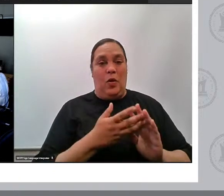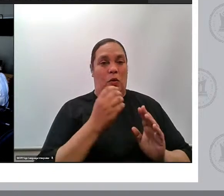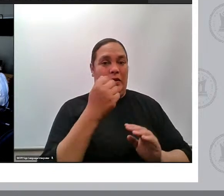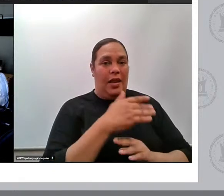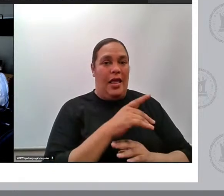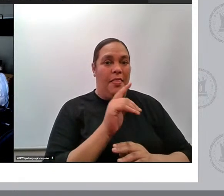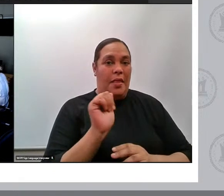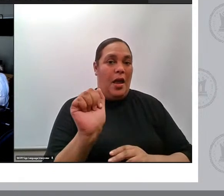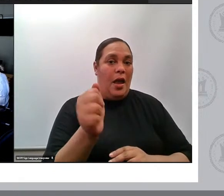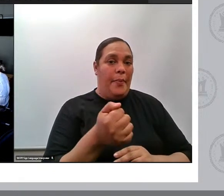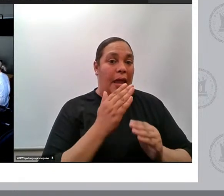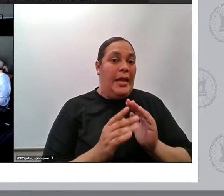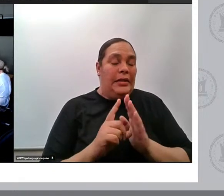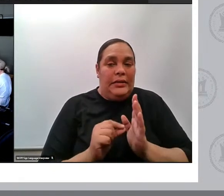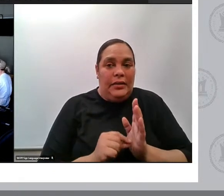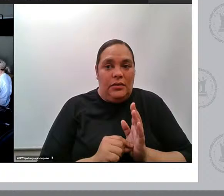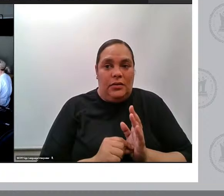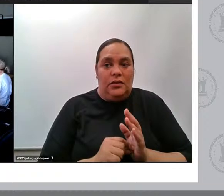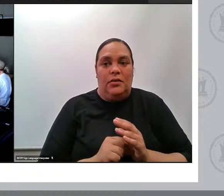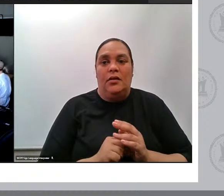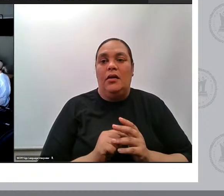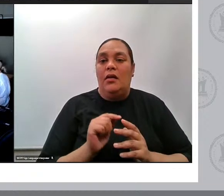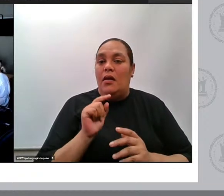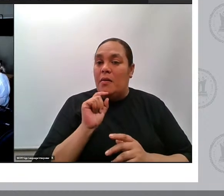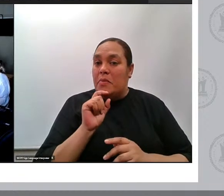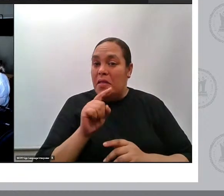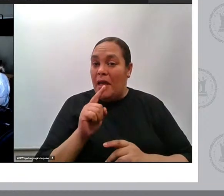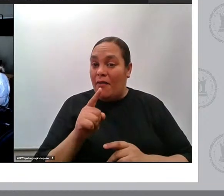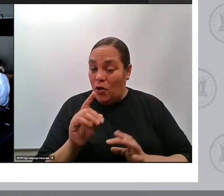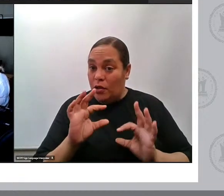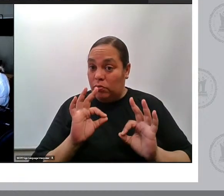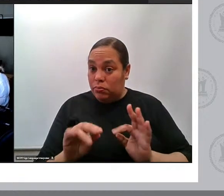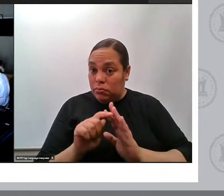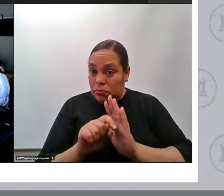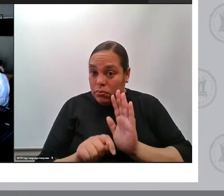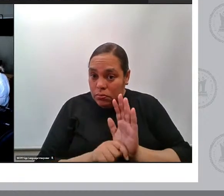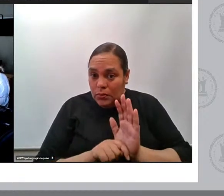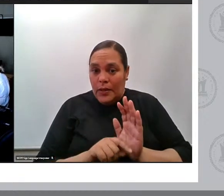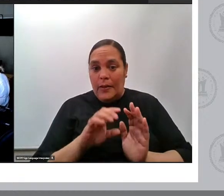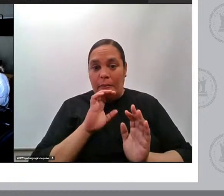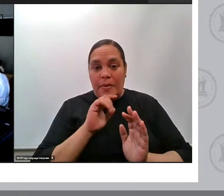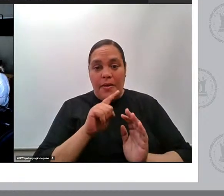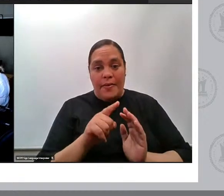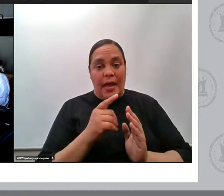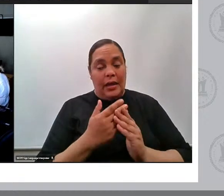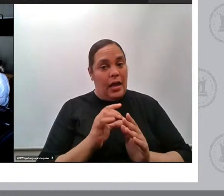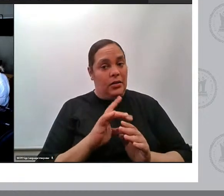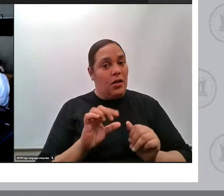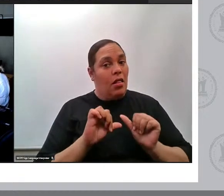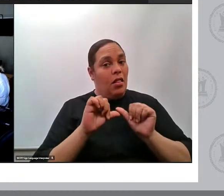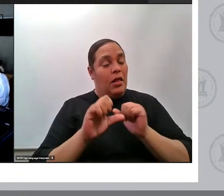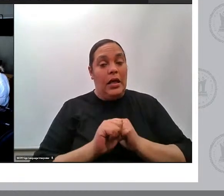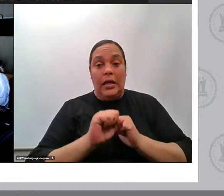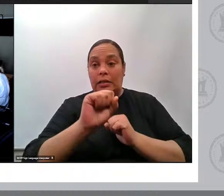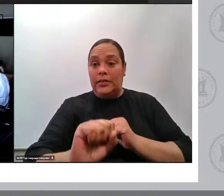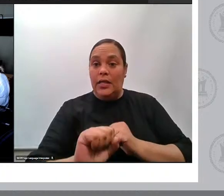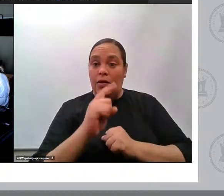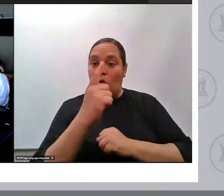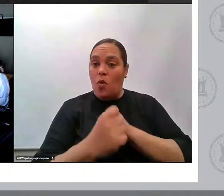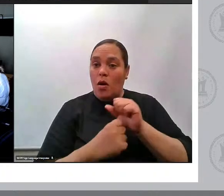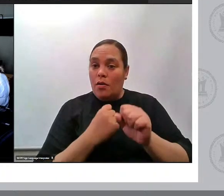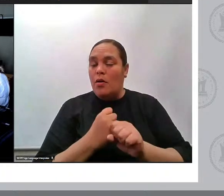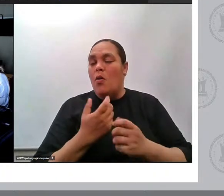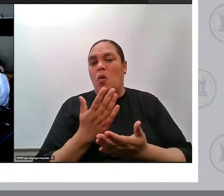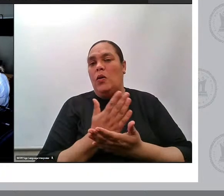Appointment end date. Is that for the initial term, meaning that it can still be extended for a year, or are some of